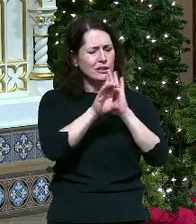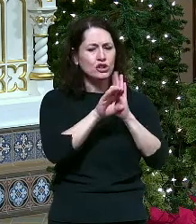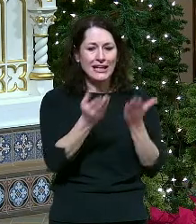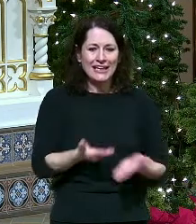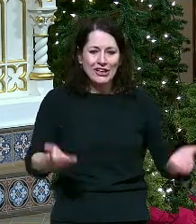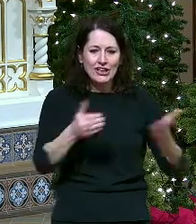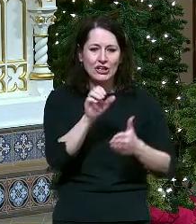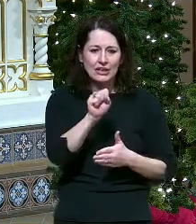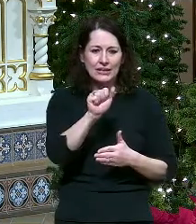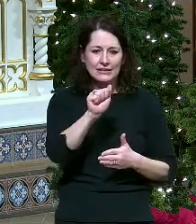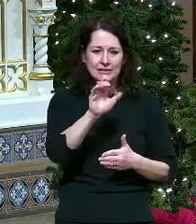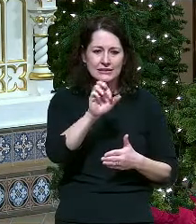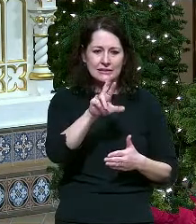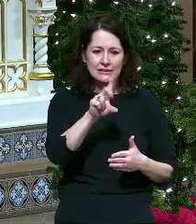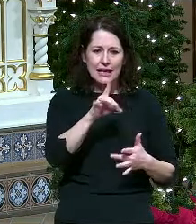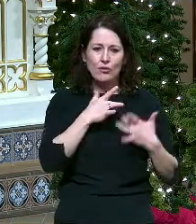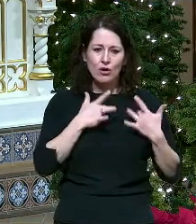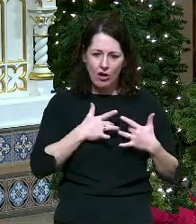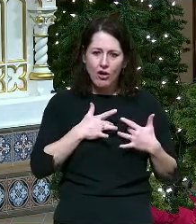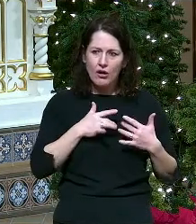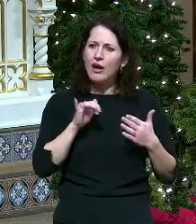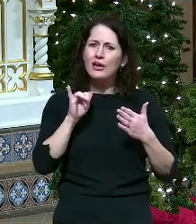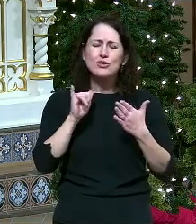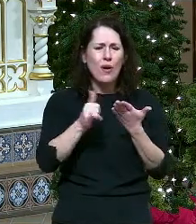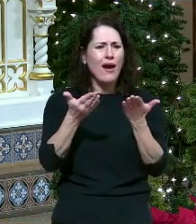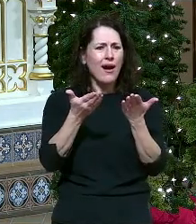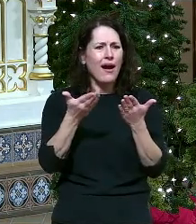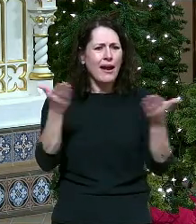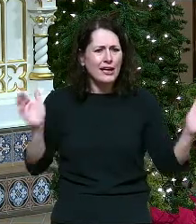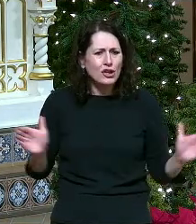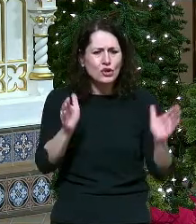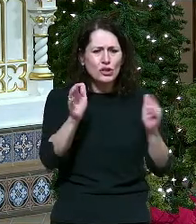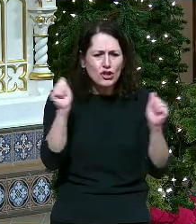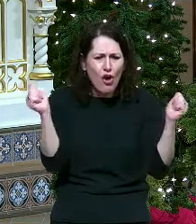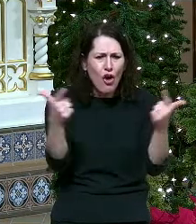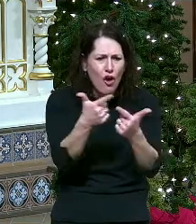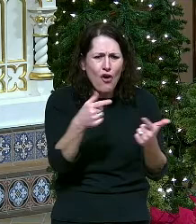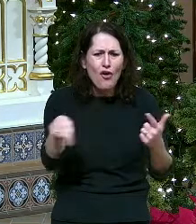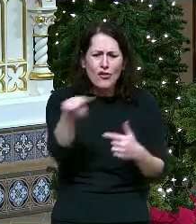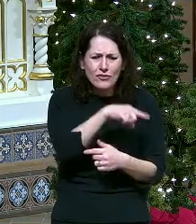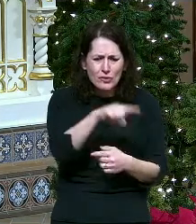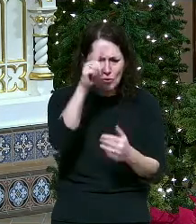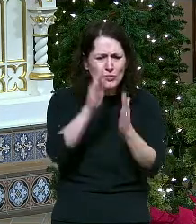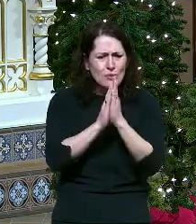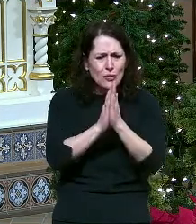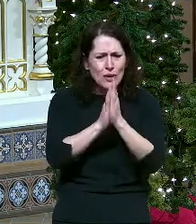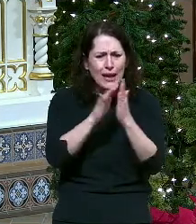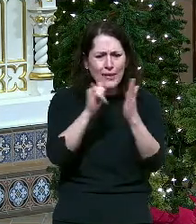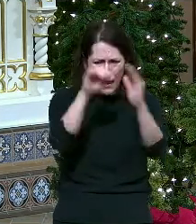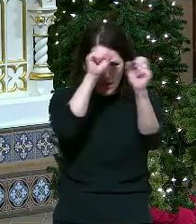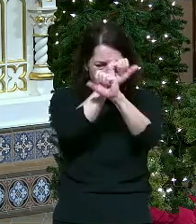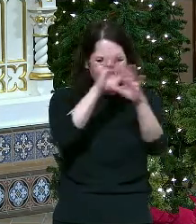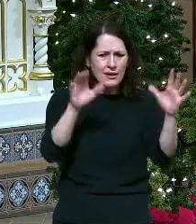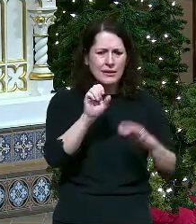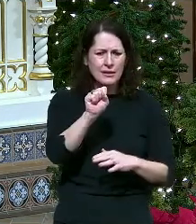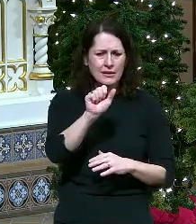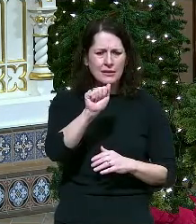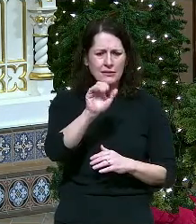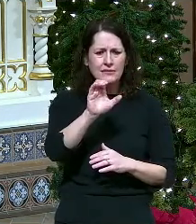Sacred Heart, this is something I invite all of us into, to pray with that image of the Sacred